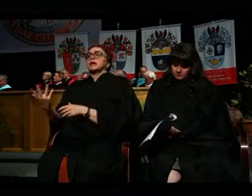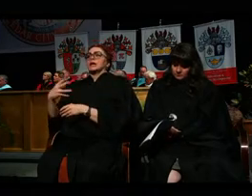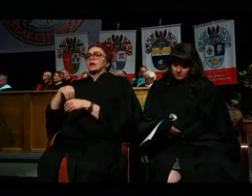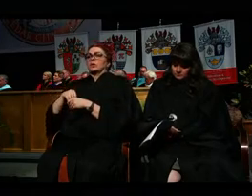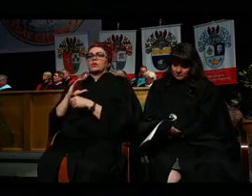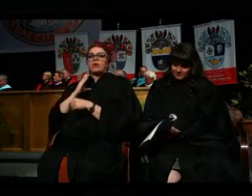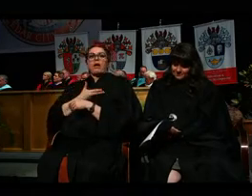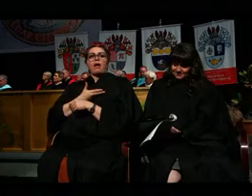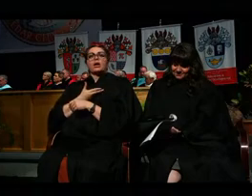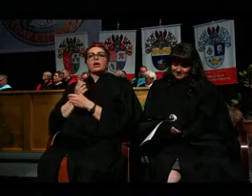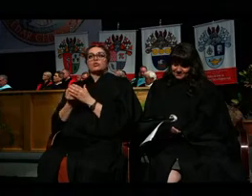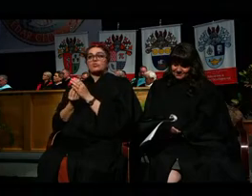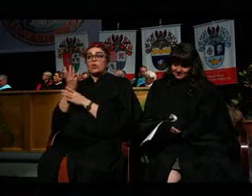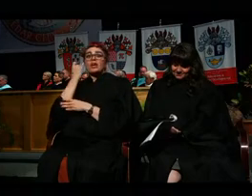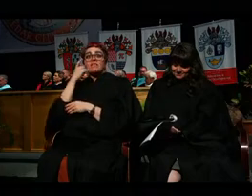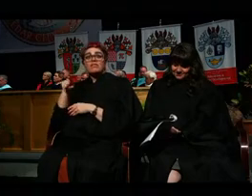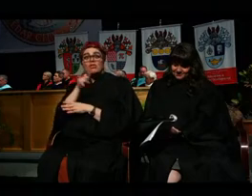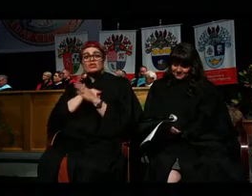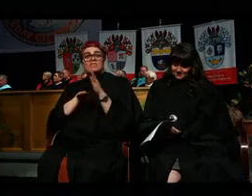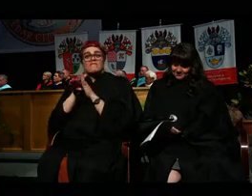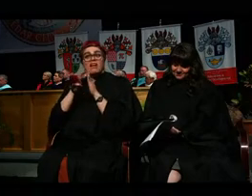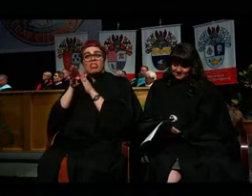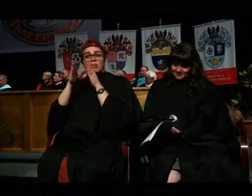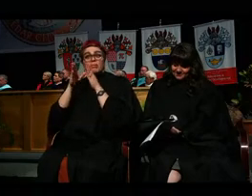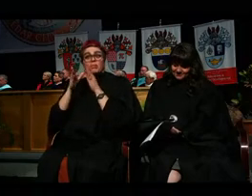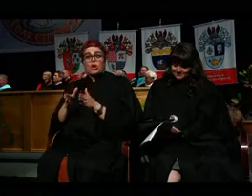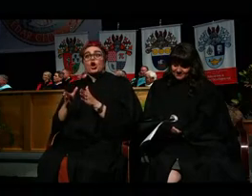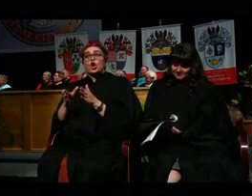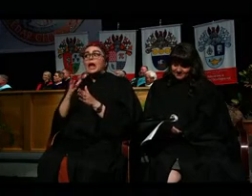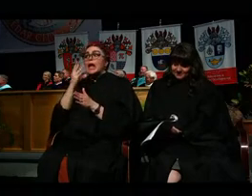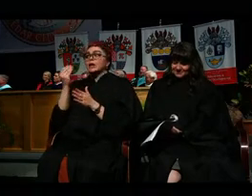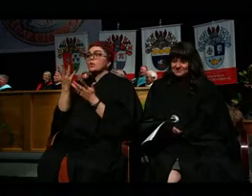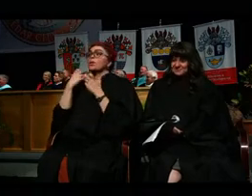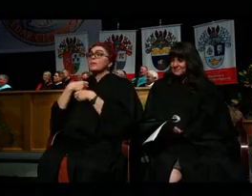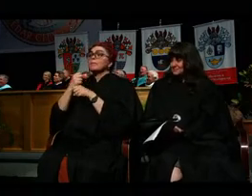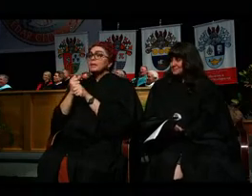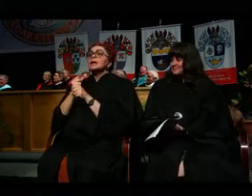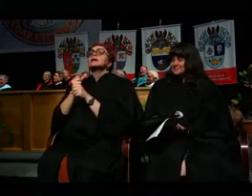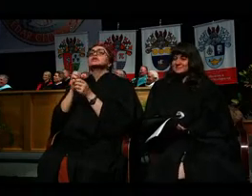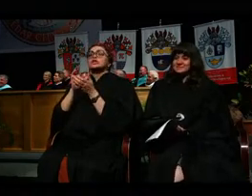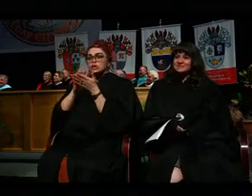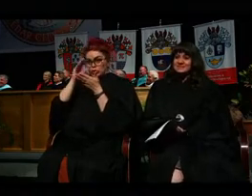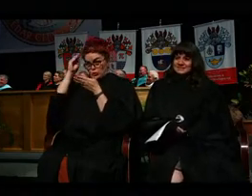and interested in building student housing, we sure need to talk.